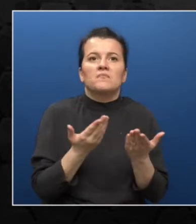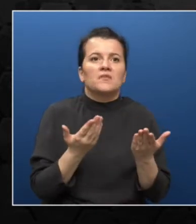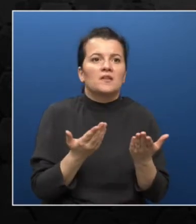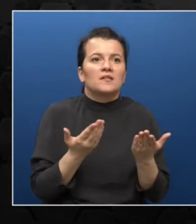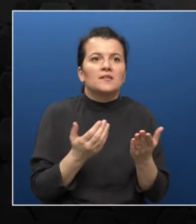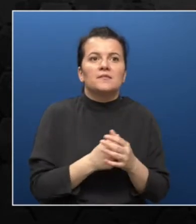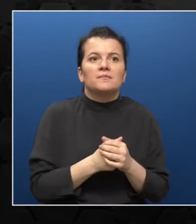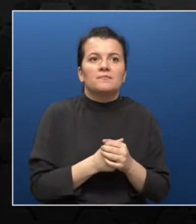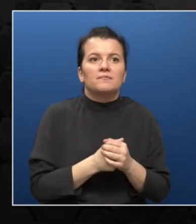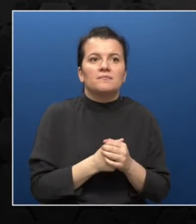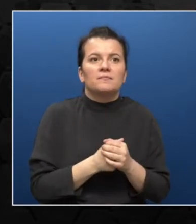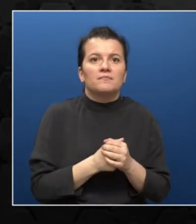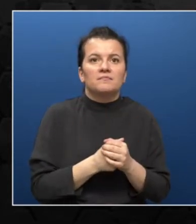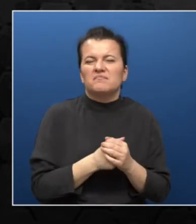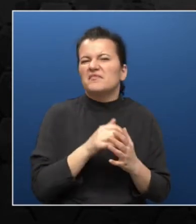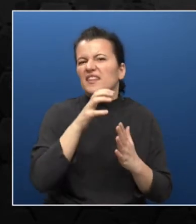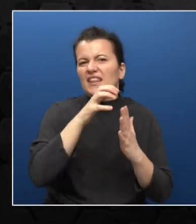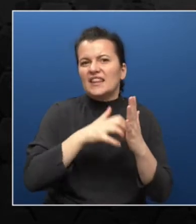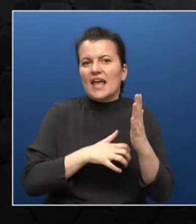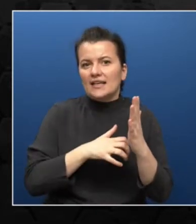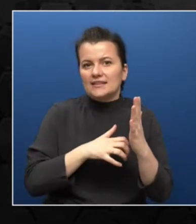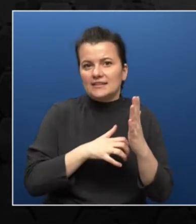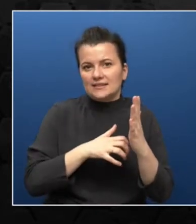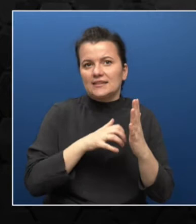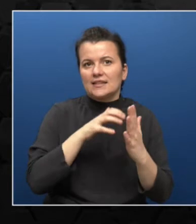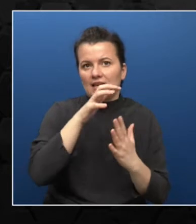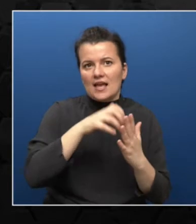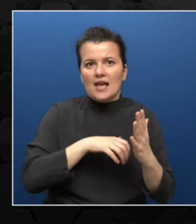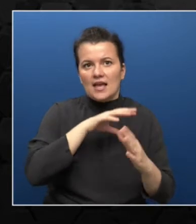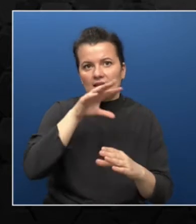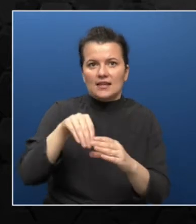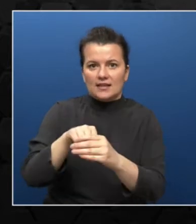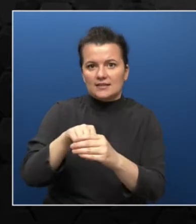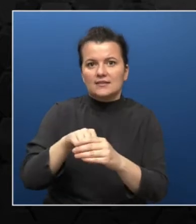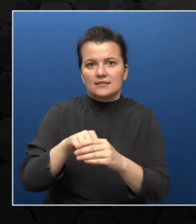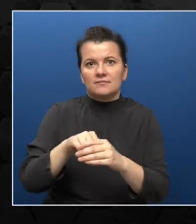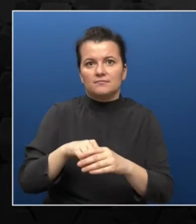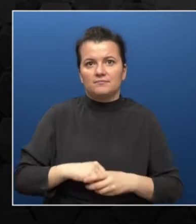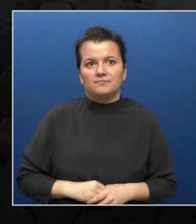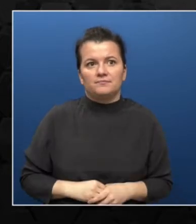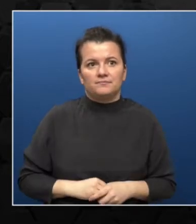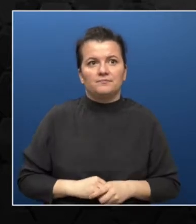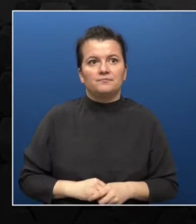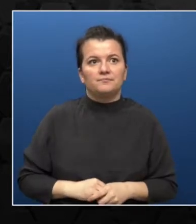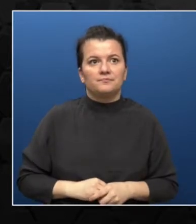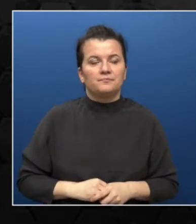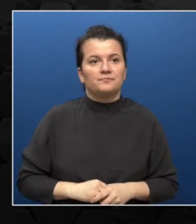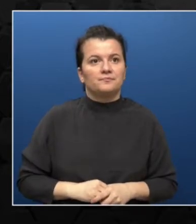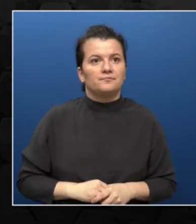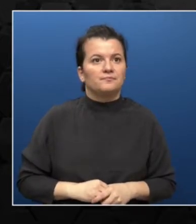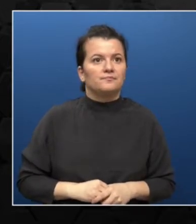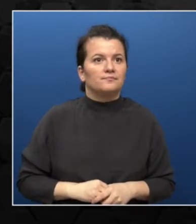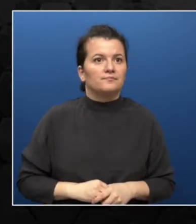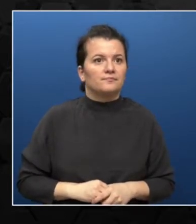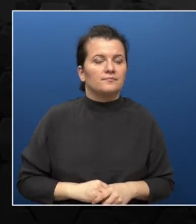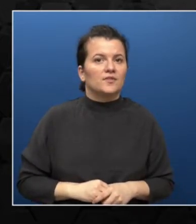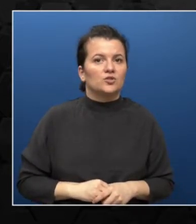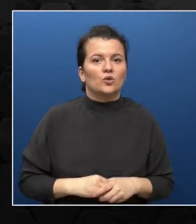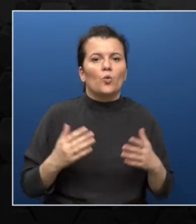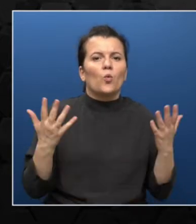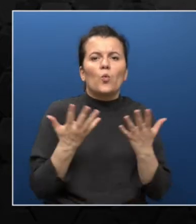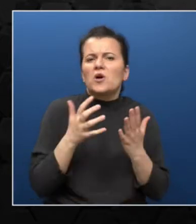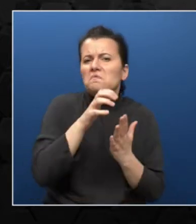let's just add text input where we are gonna put our test, or like the text we want to analyze.